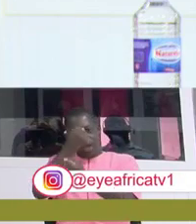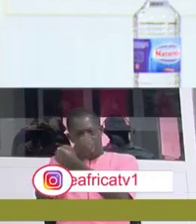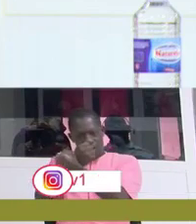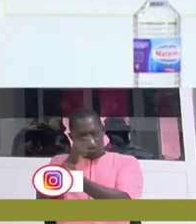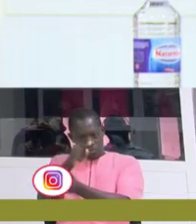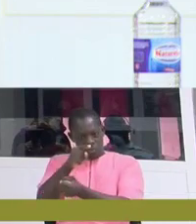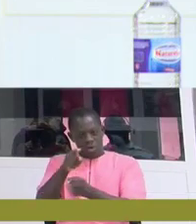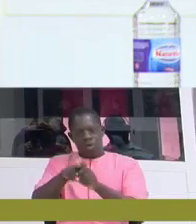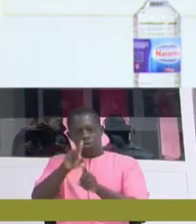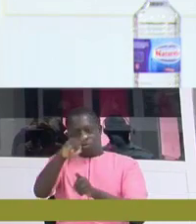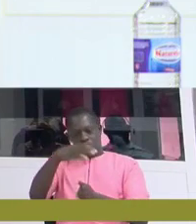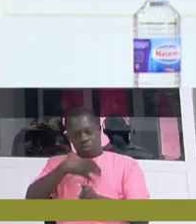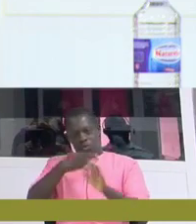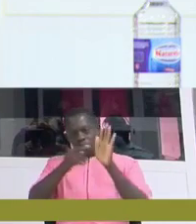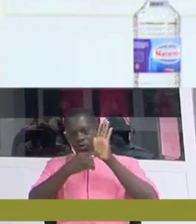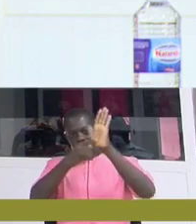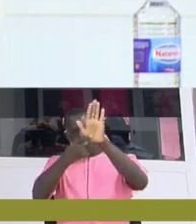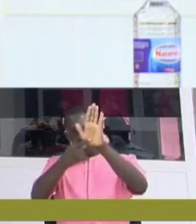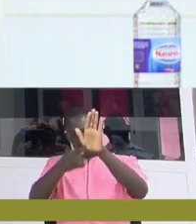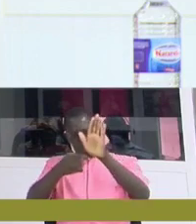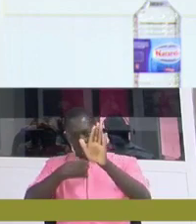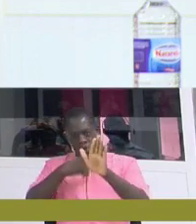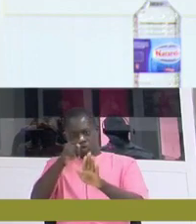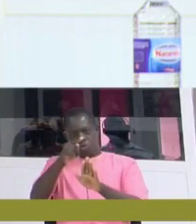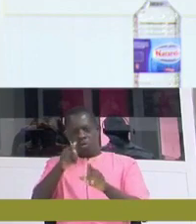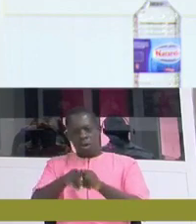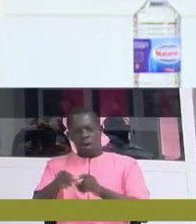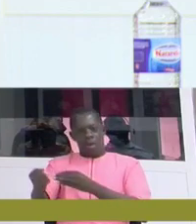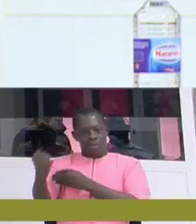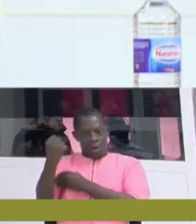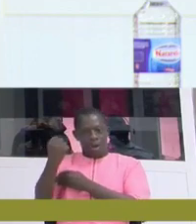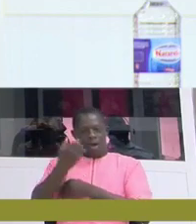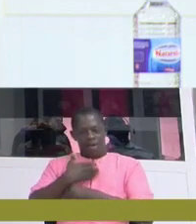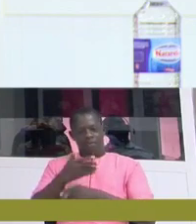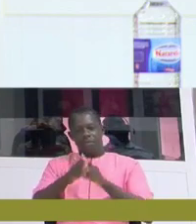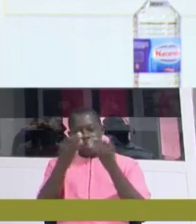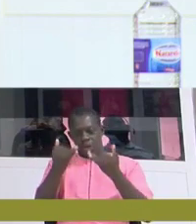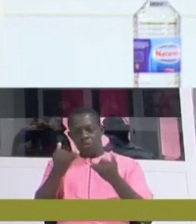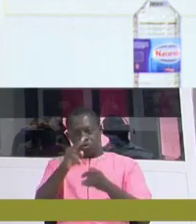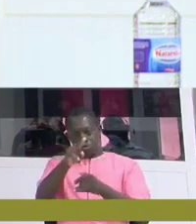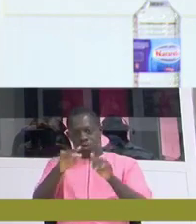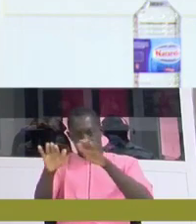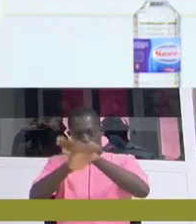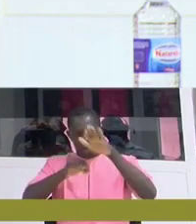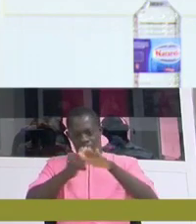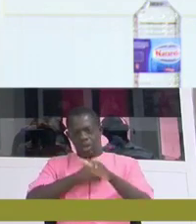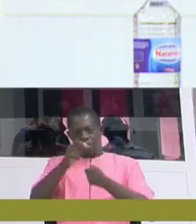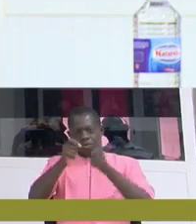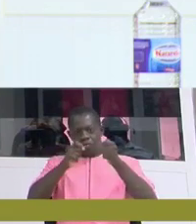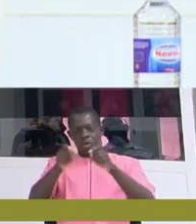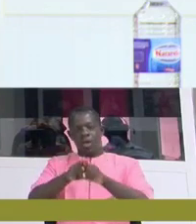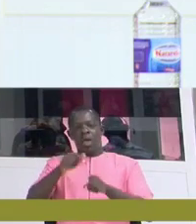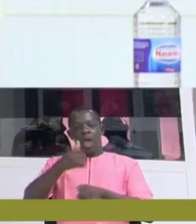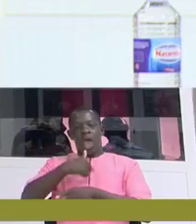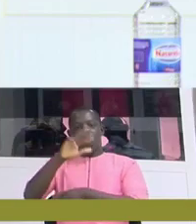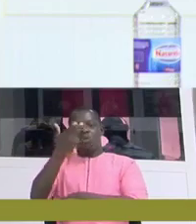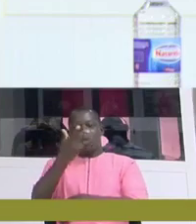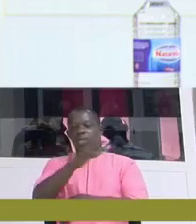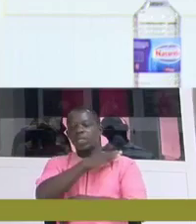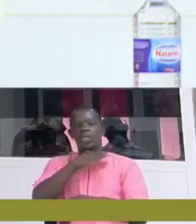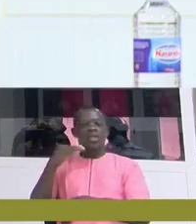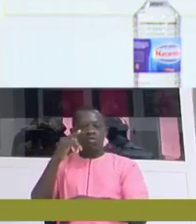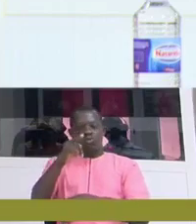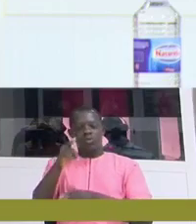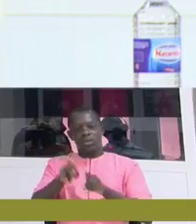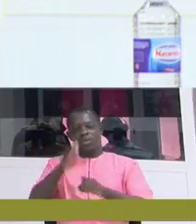wanted to show me that you were powerful. But bibembulo konajang. But today you are under my control. Be falale. I will kill you. Nge kungokundu. And